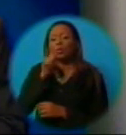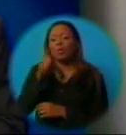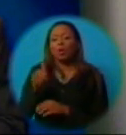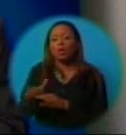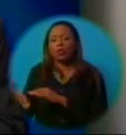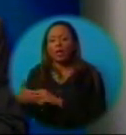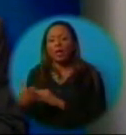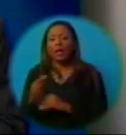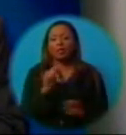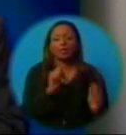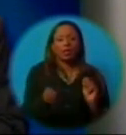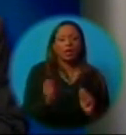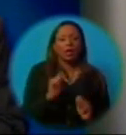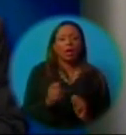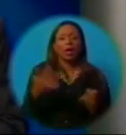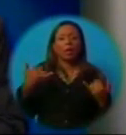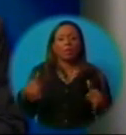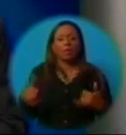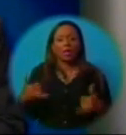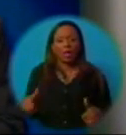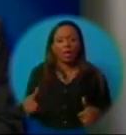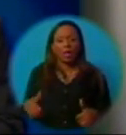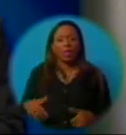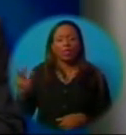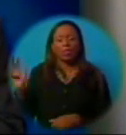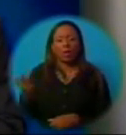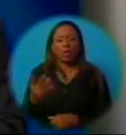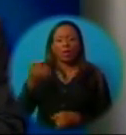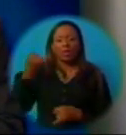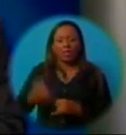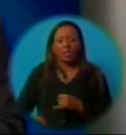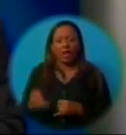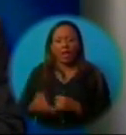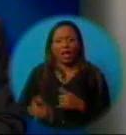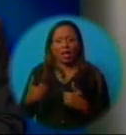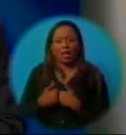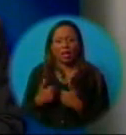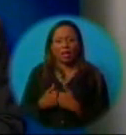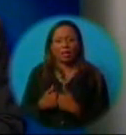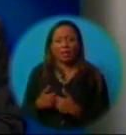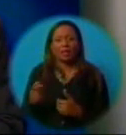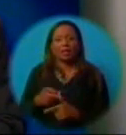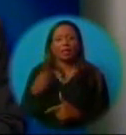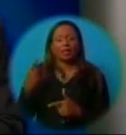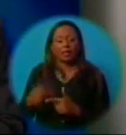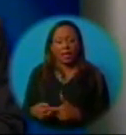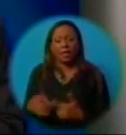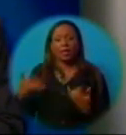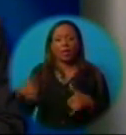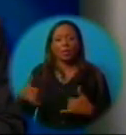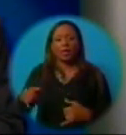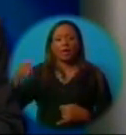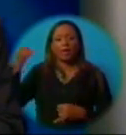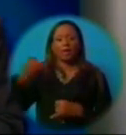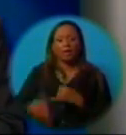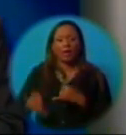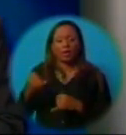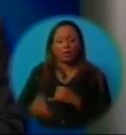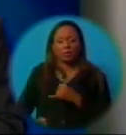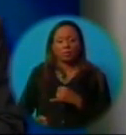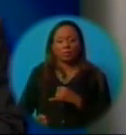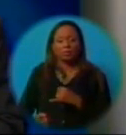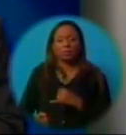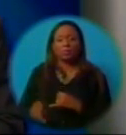125 runs. Tomorrow, Jamaica and Trinidad will play in the third and last preliminary game, and afterwards they'll meet